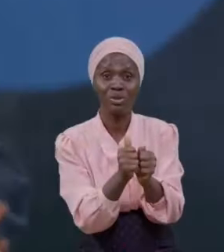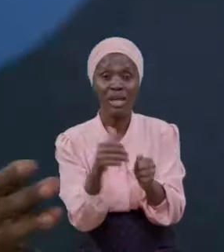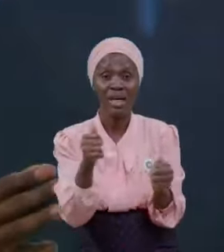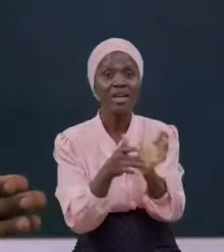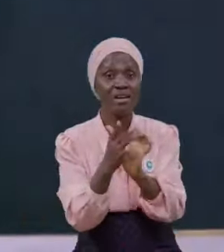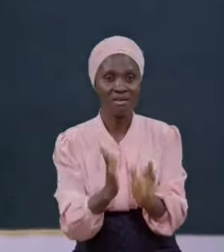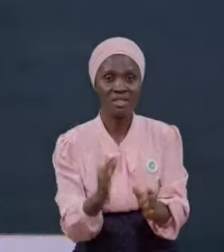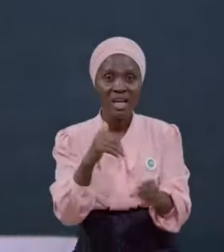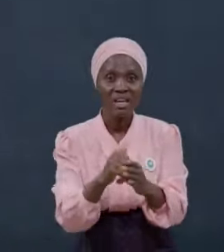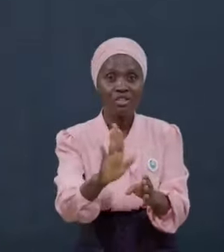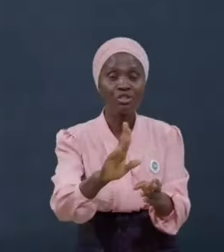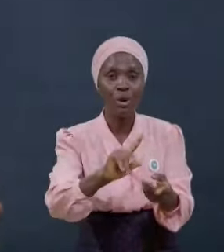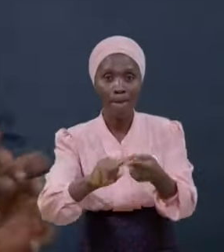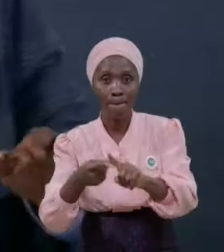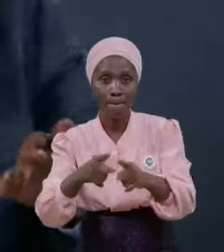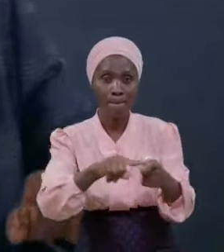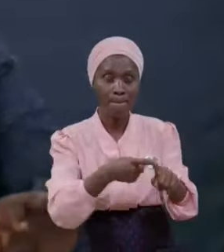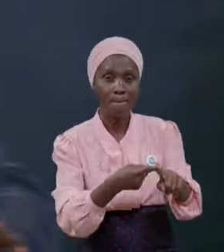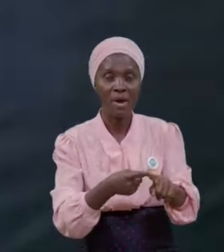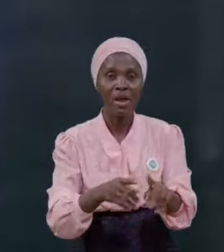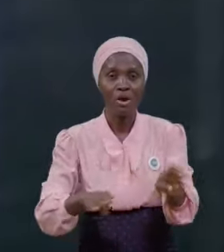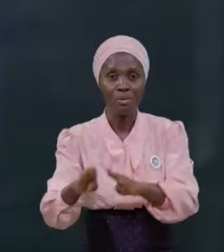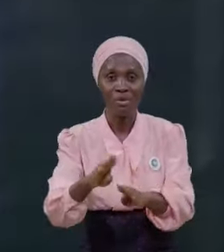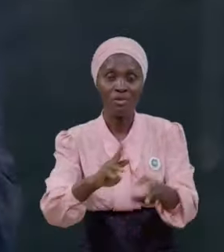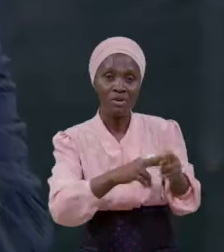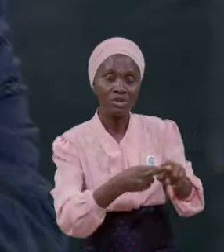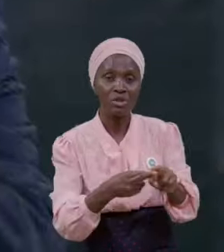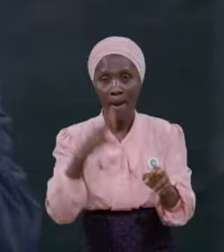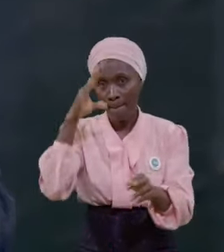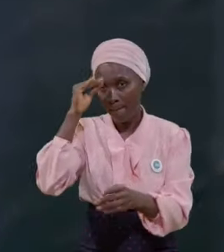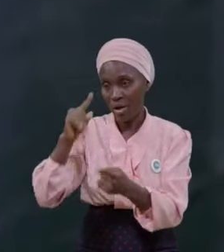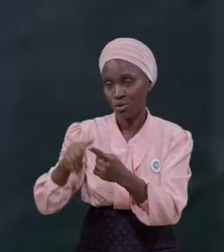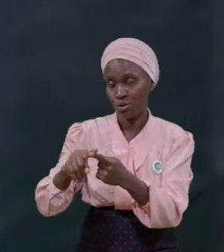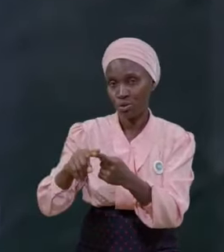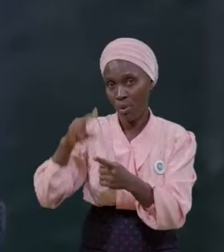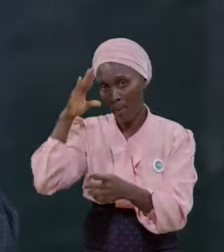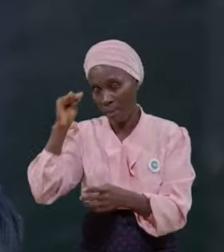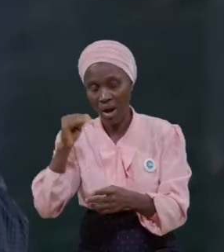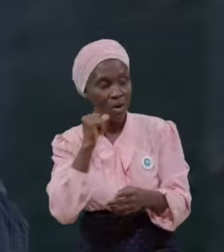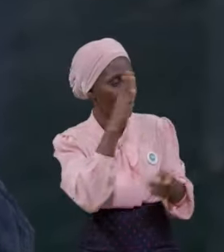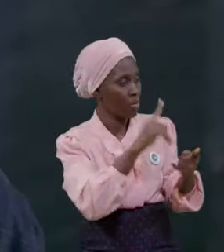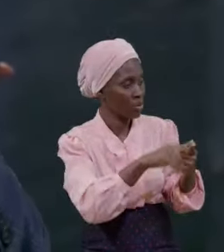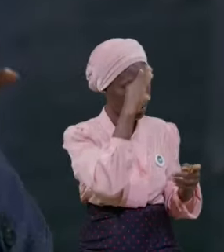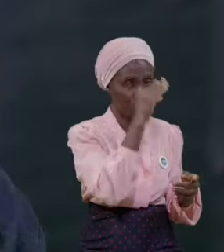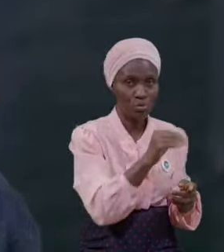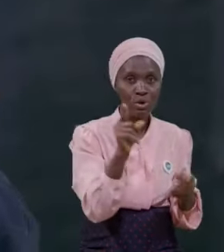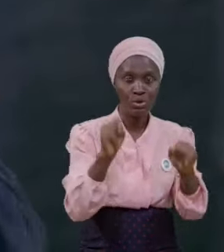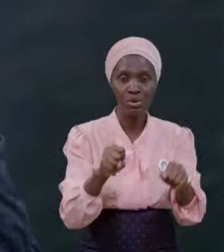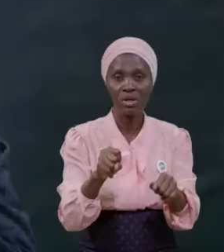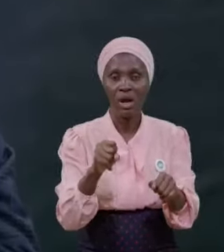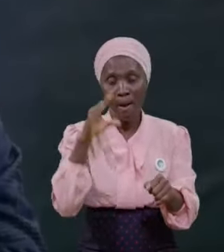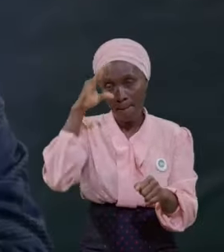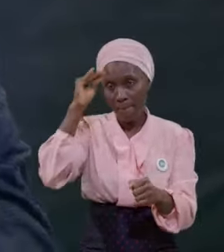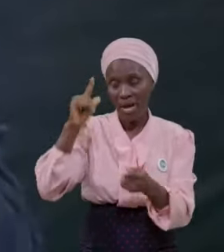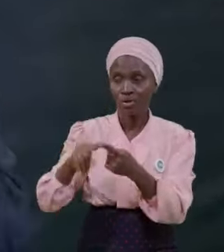to a man, in your relationship, you can be altogether a Christian without any